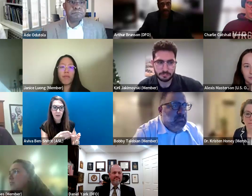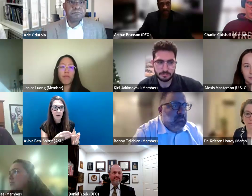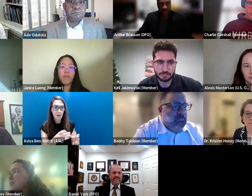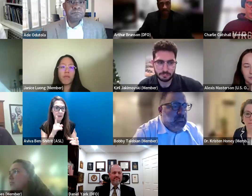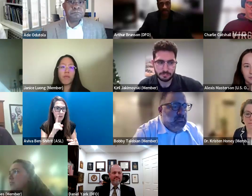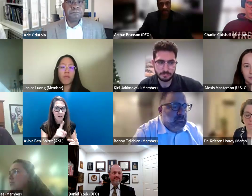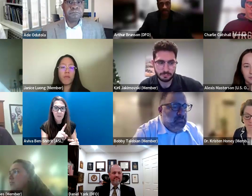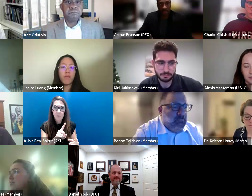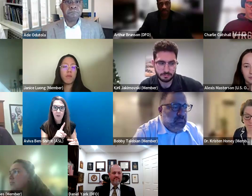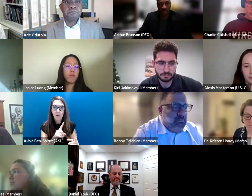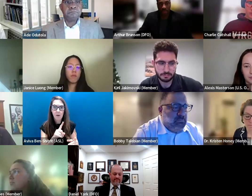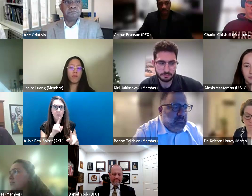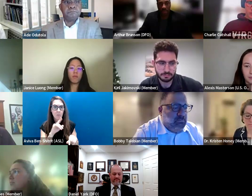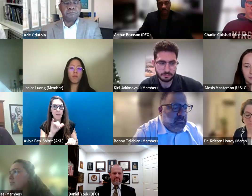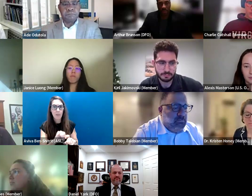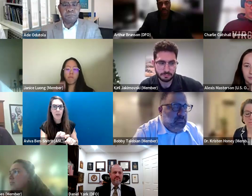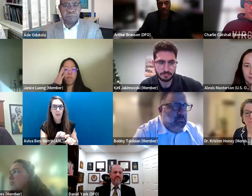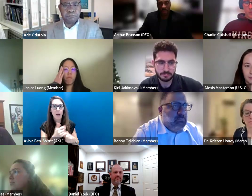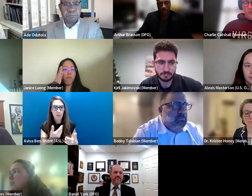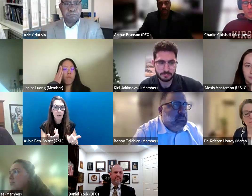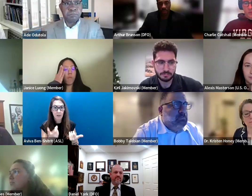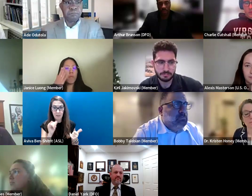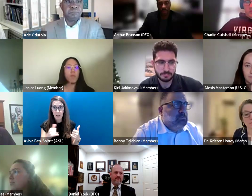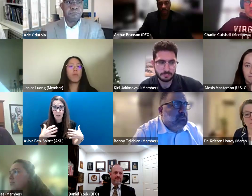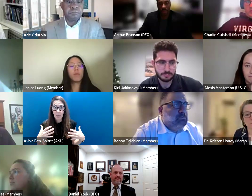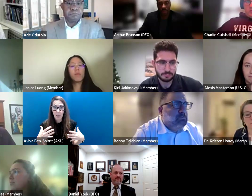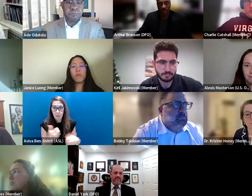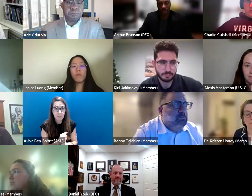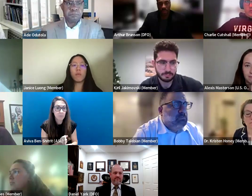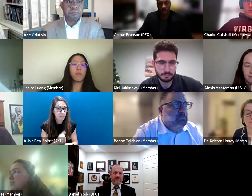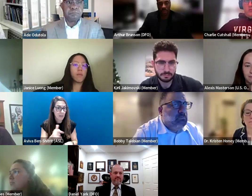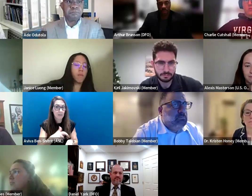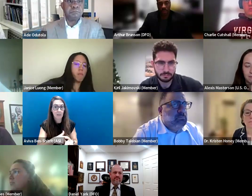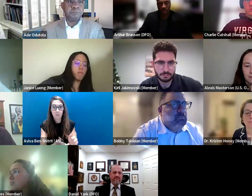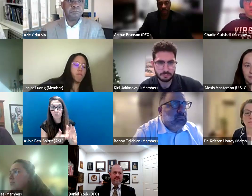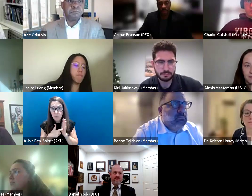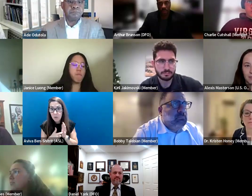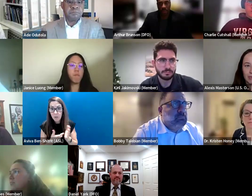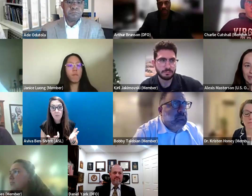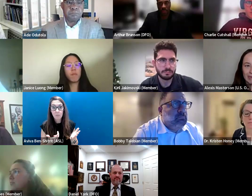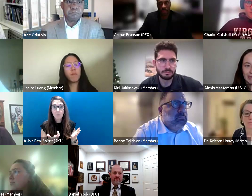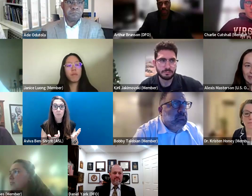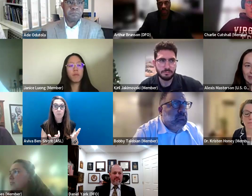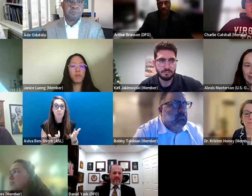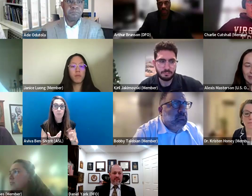Is there a way to condense the amount of time that's required so that we have more time to engage in formulation?